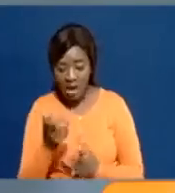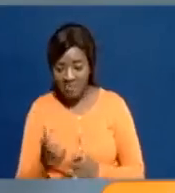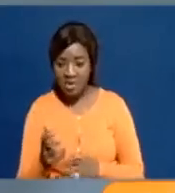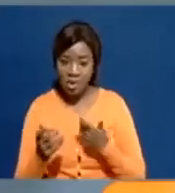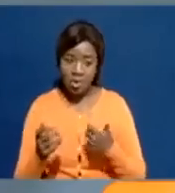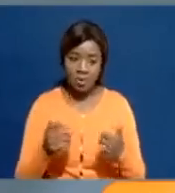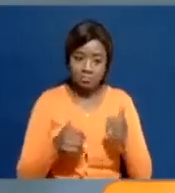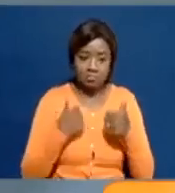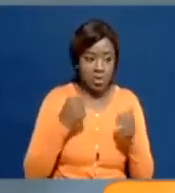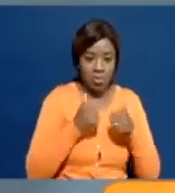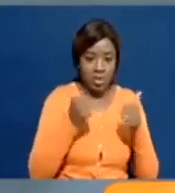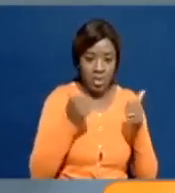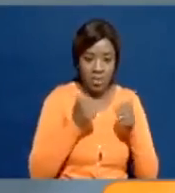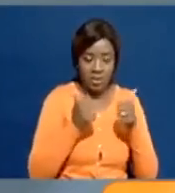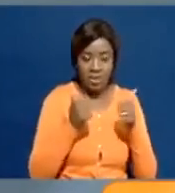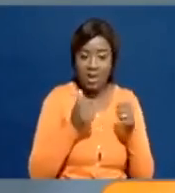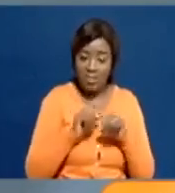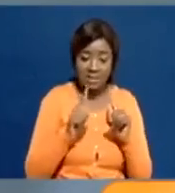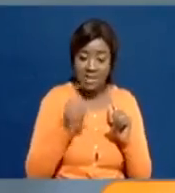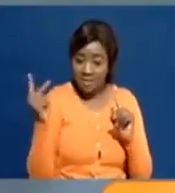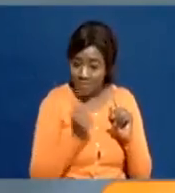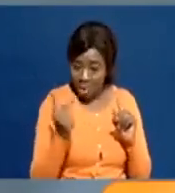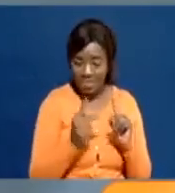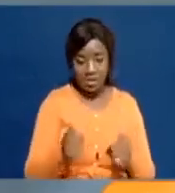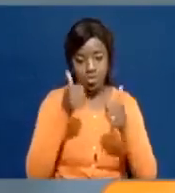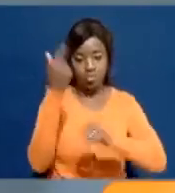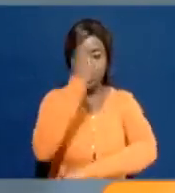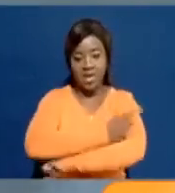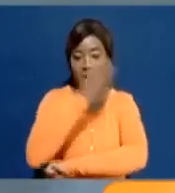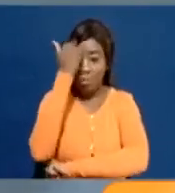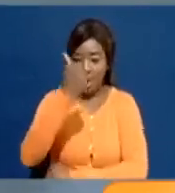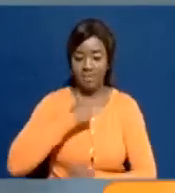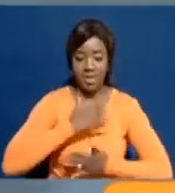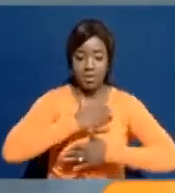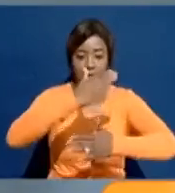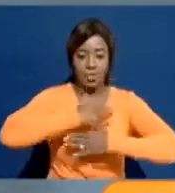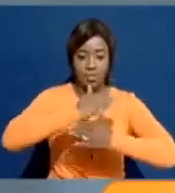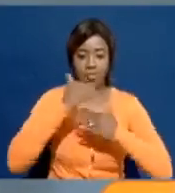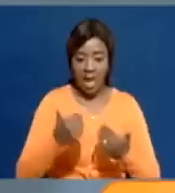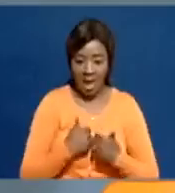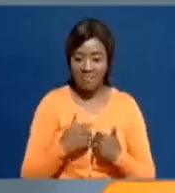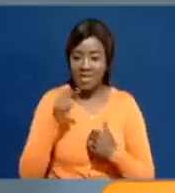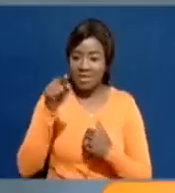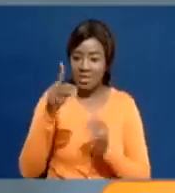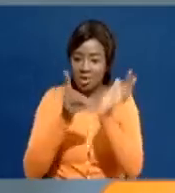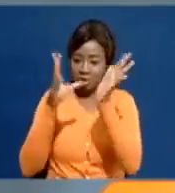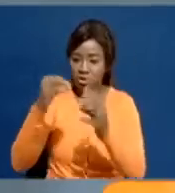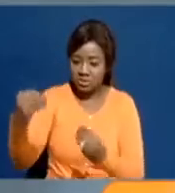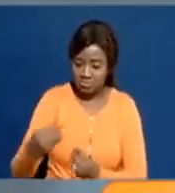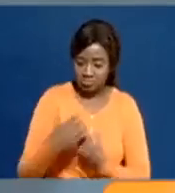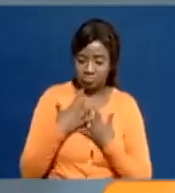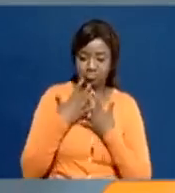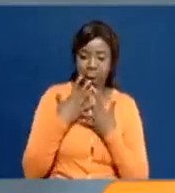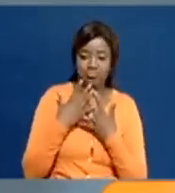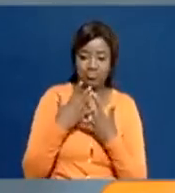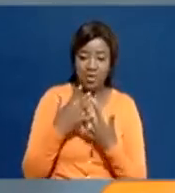days when I'm not sick, but every day is a good day because I'm still here. That positive attitude was instilled to me by my doctor from the